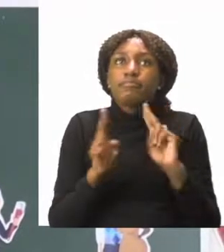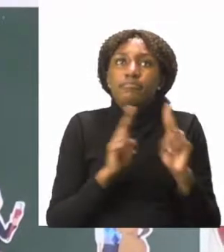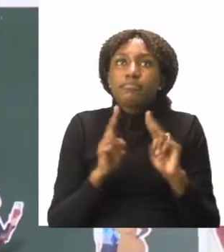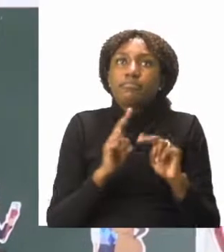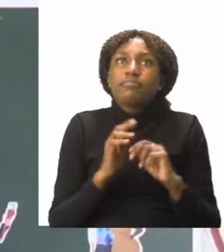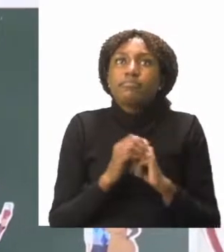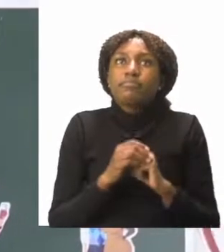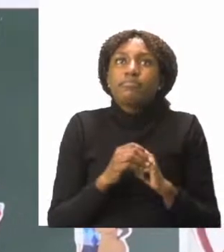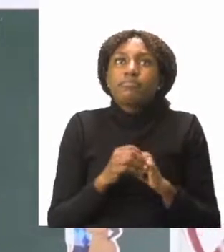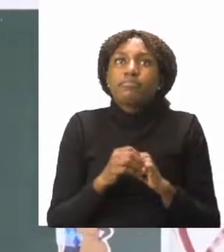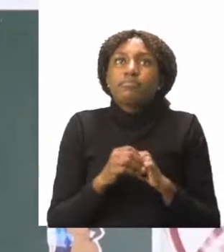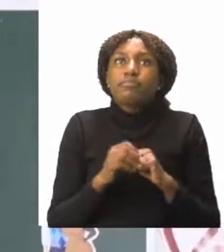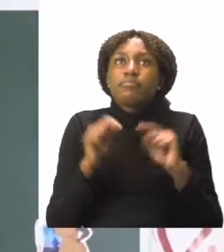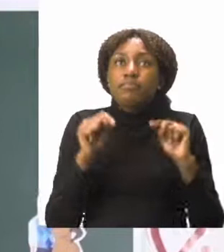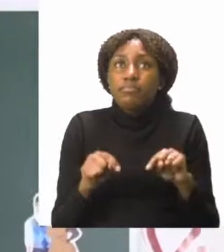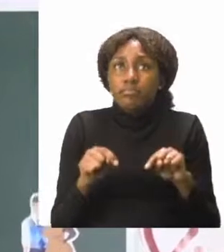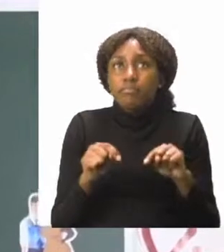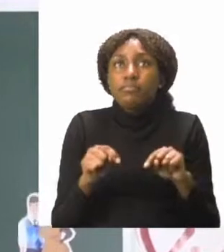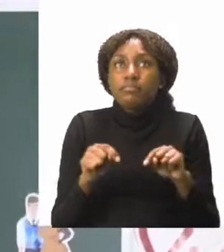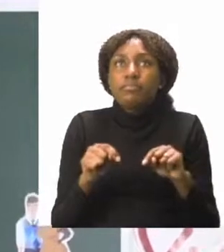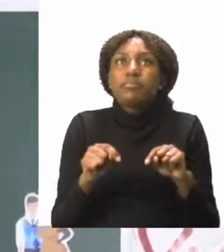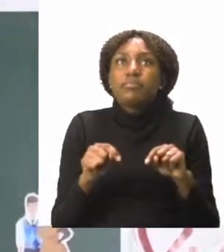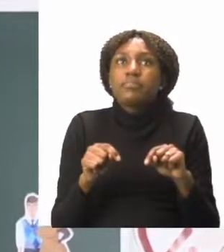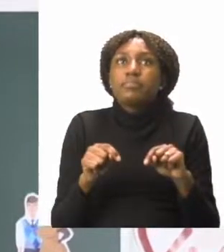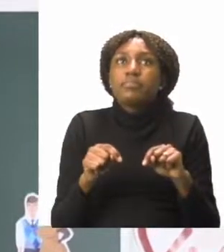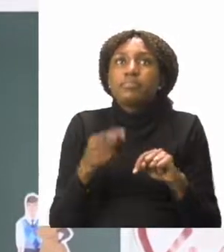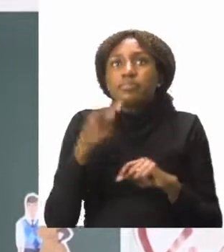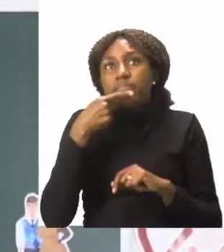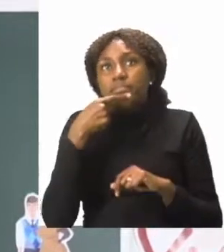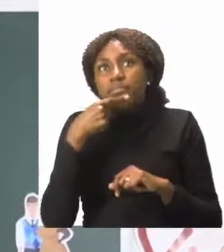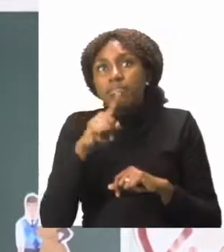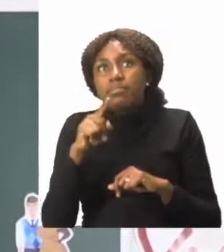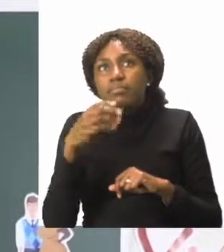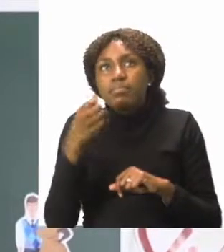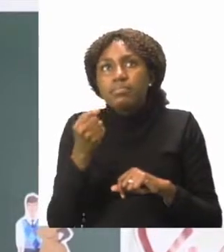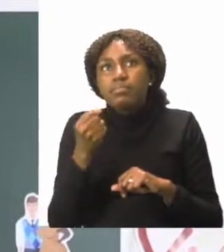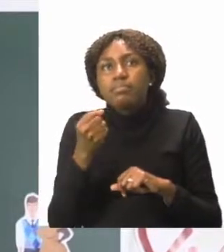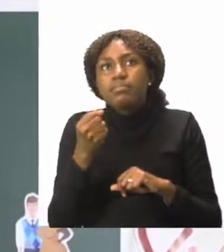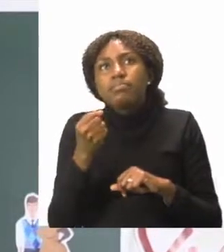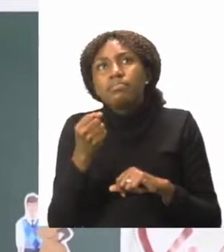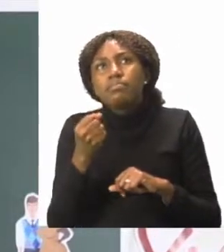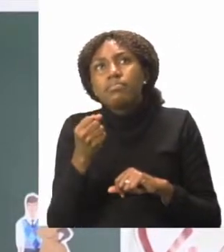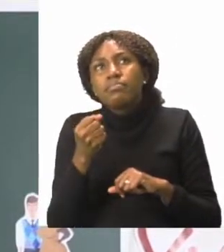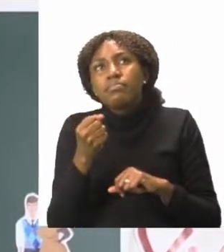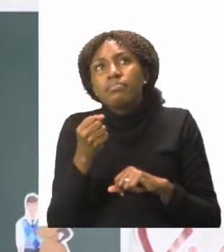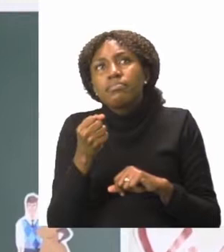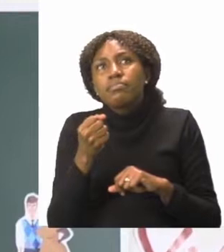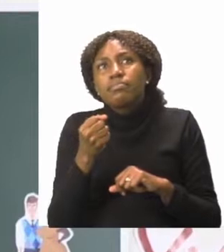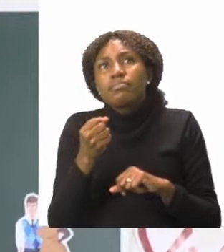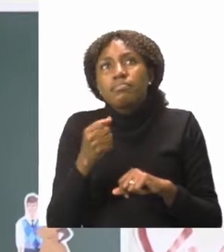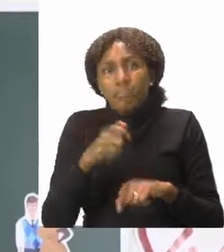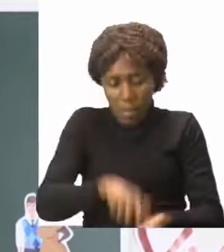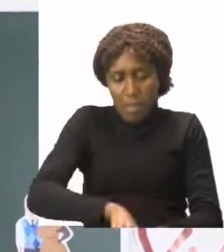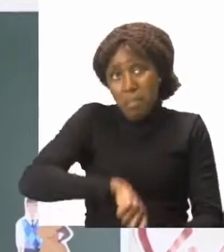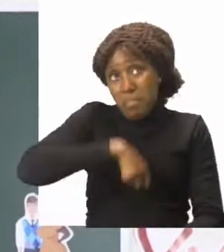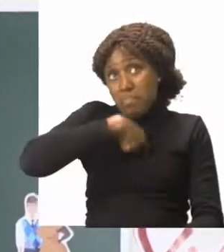we're moving on to the next one. Now this man here is holding a wrench and he has overalls